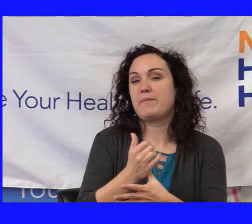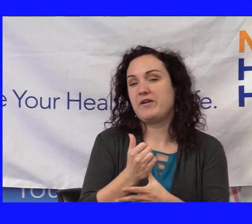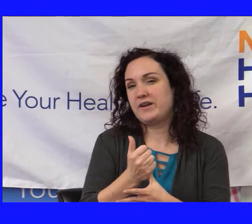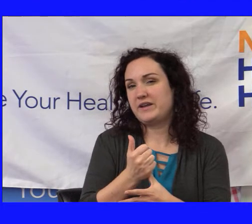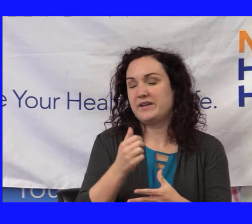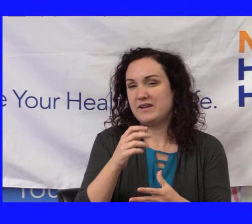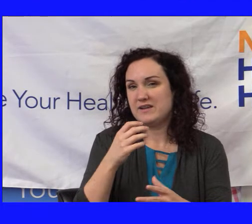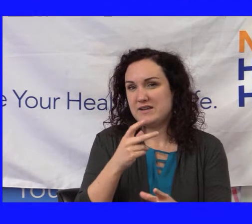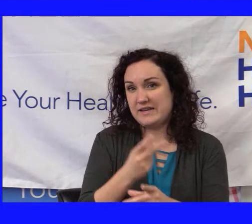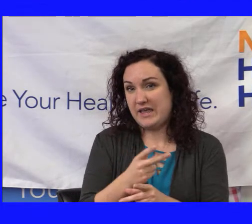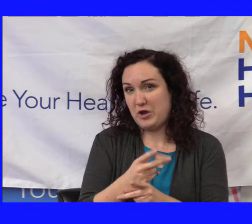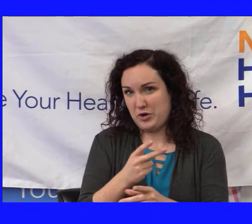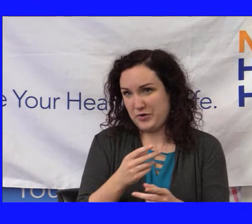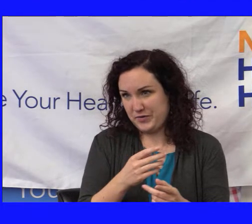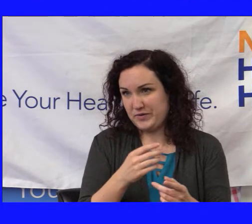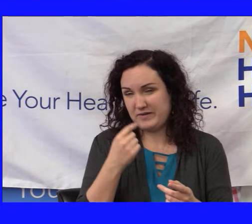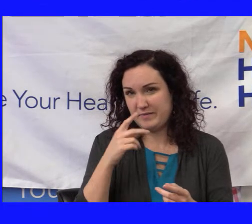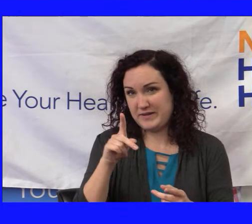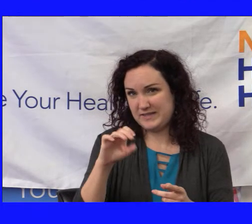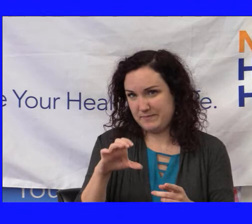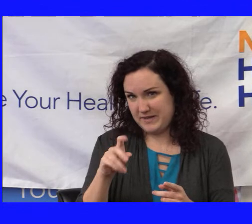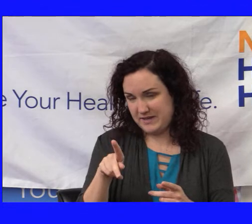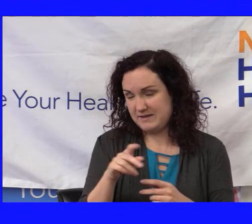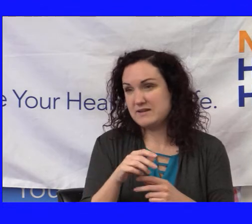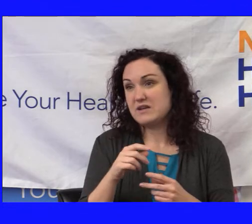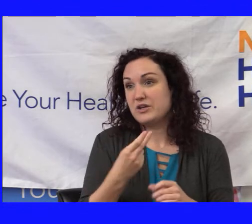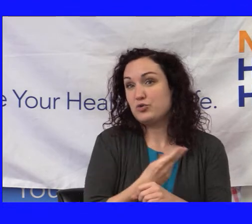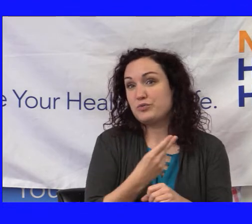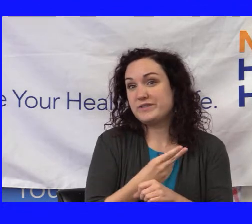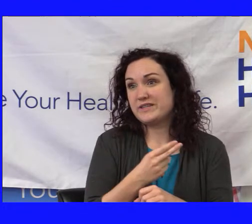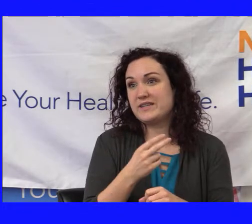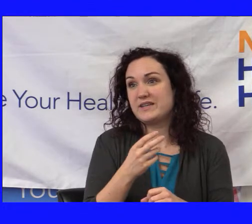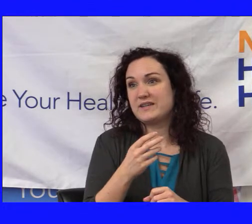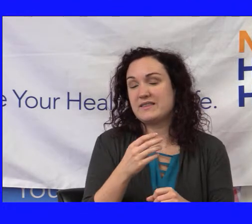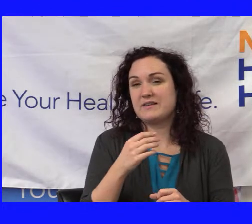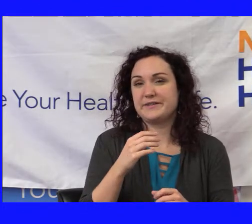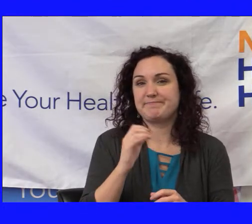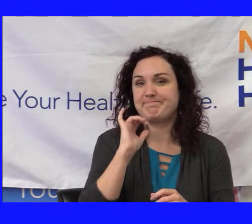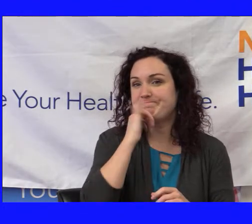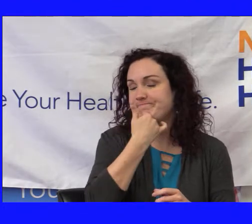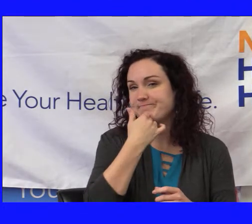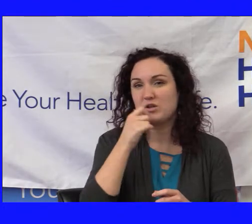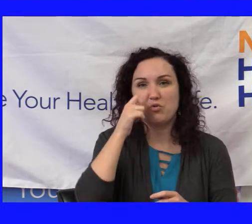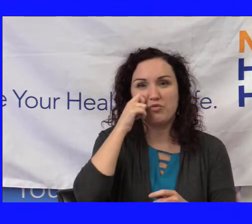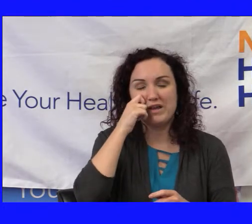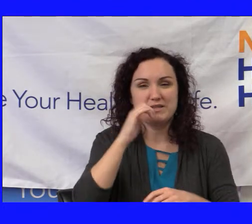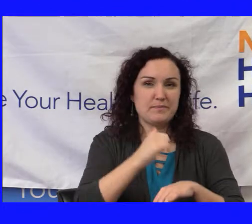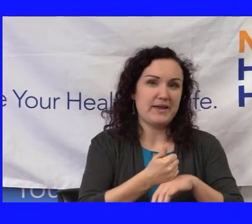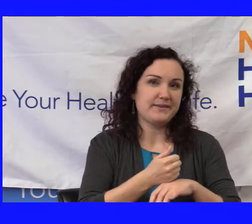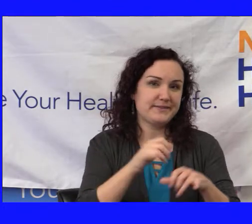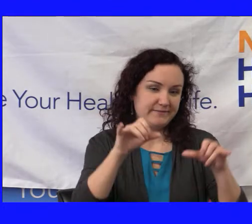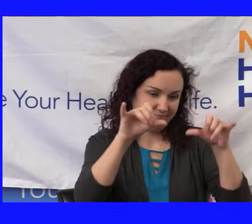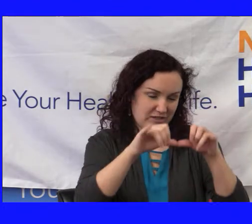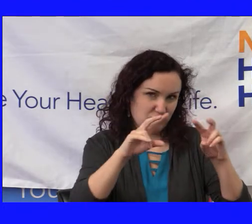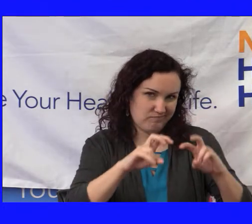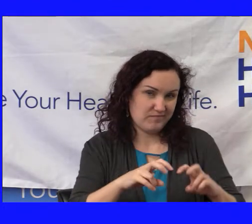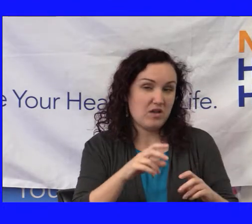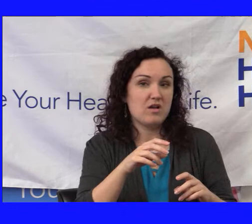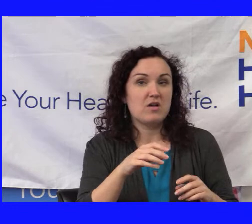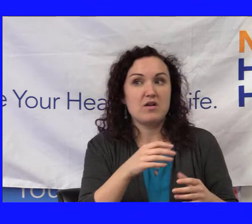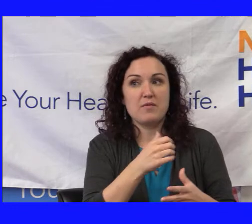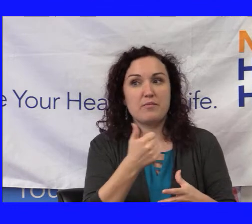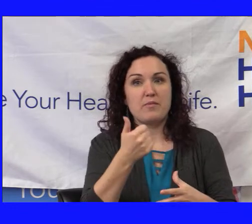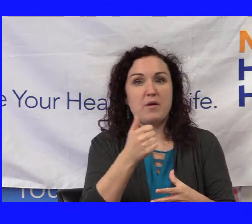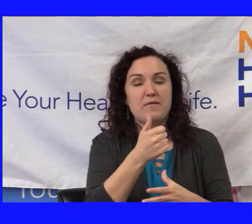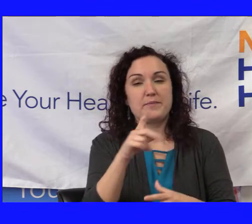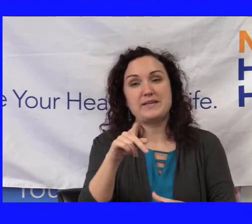get to the nephrologist, is using the flawed race-based measures. A primary care doctor is